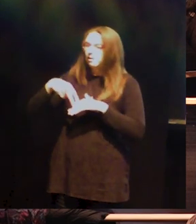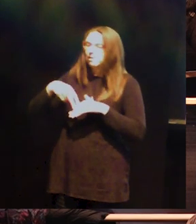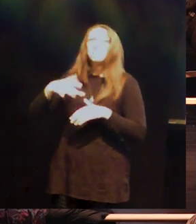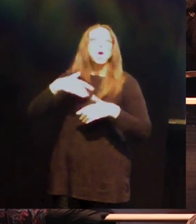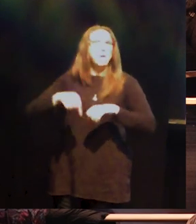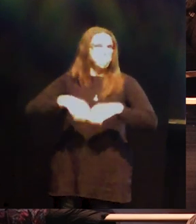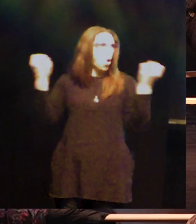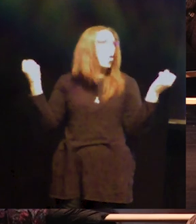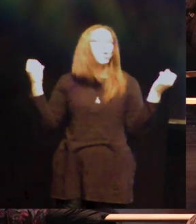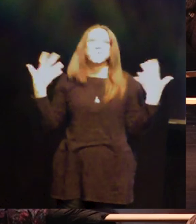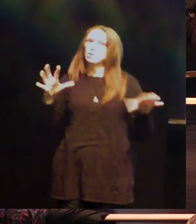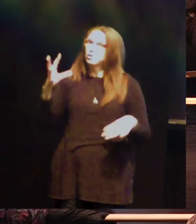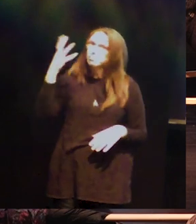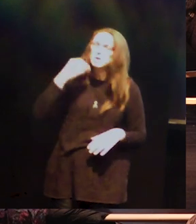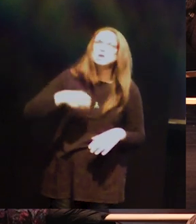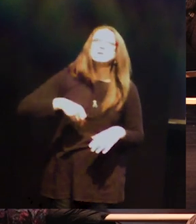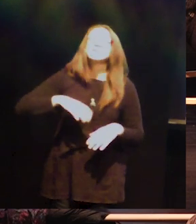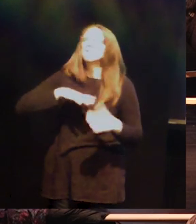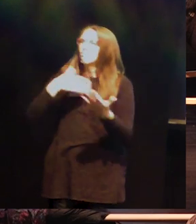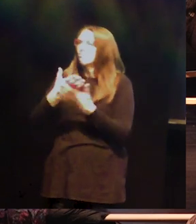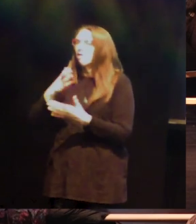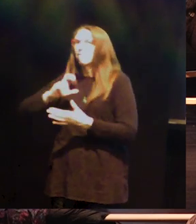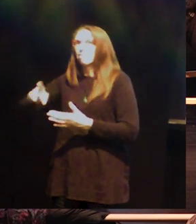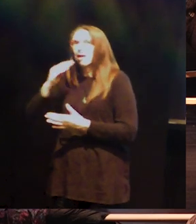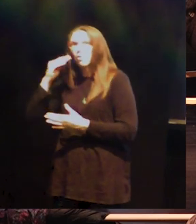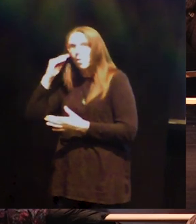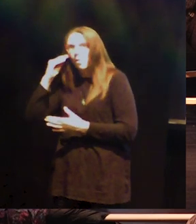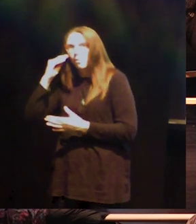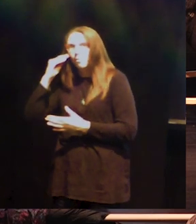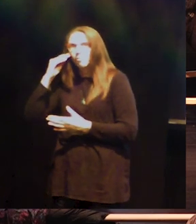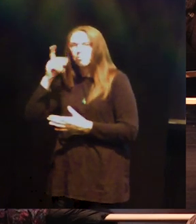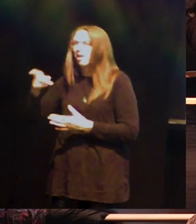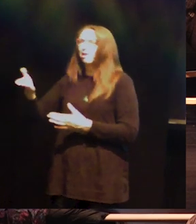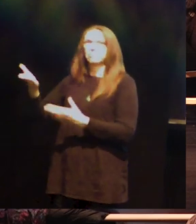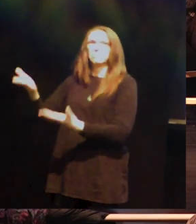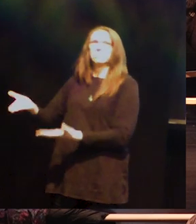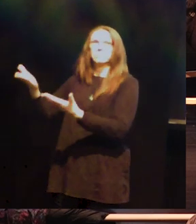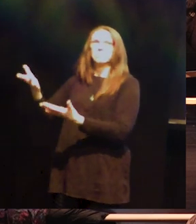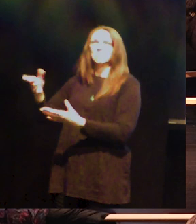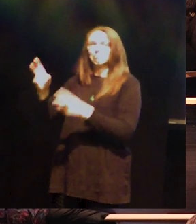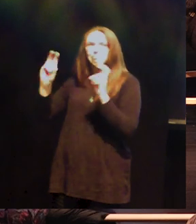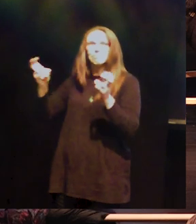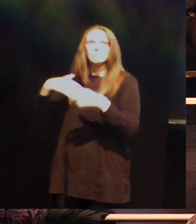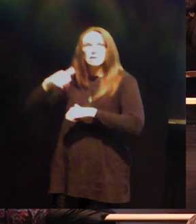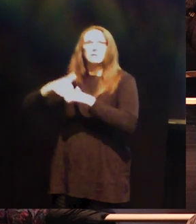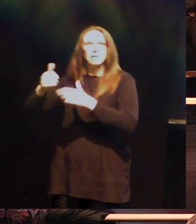broken and smashed around 1,000 times and coming home and having such a solid person all the time to just make it